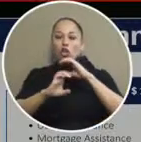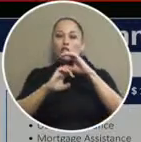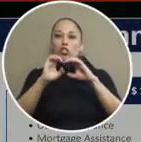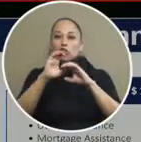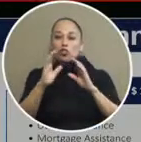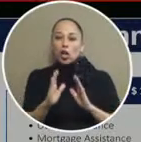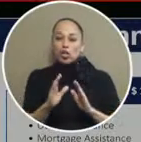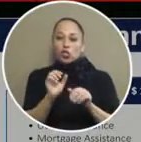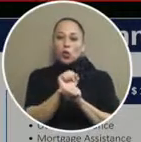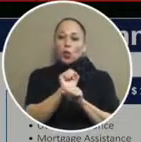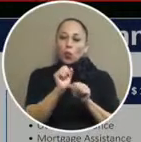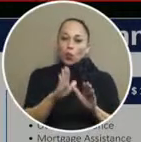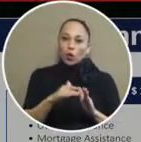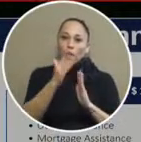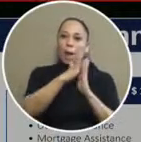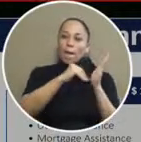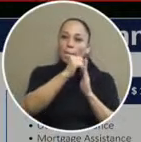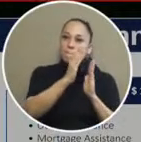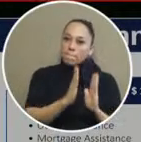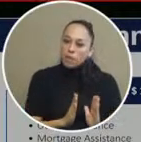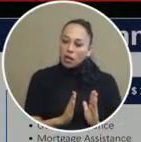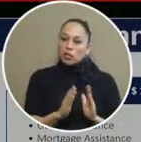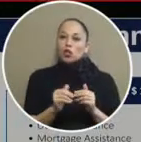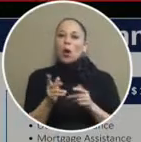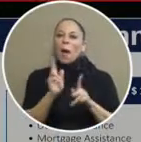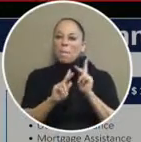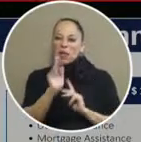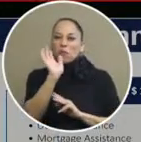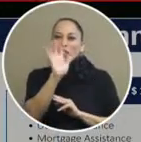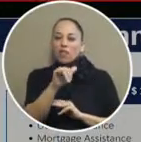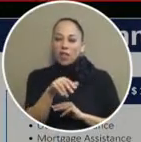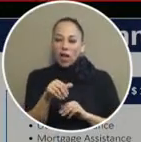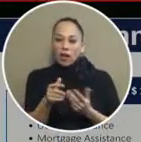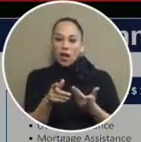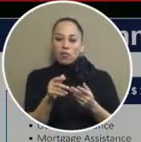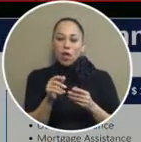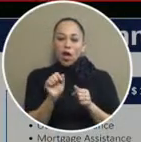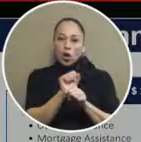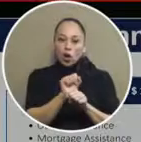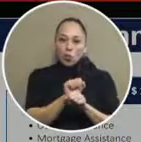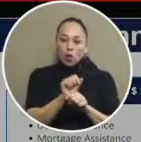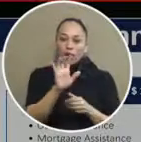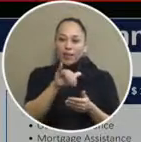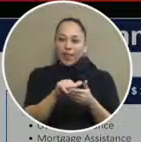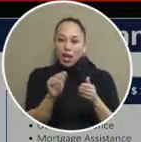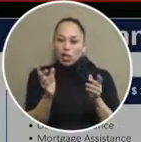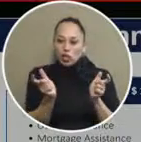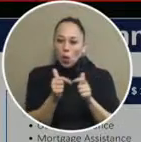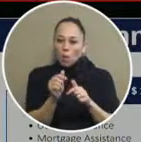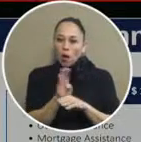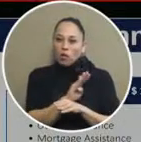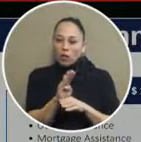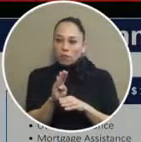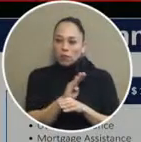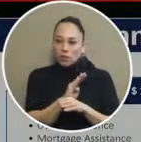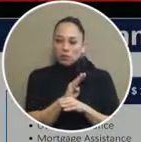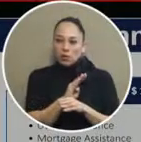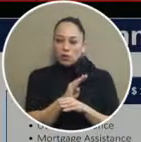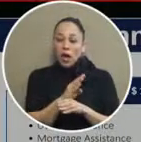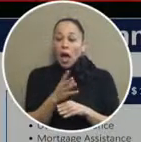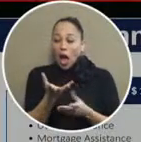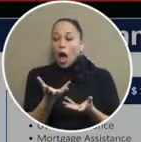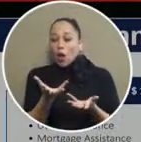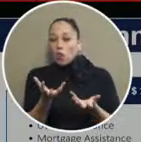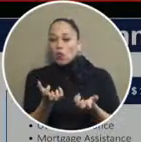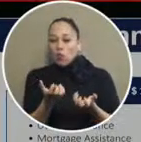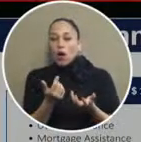construction workers, painters, folks like that fall between the cracks of some of the small business assistance that is out there. I do